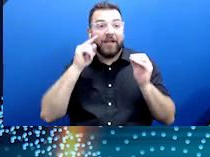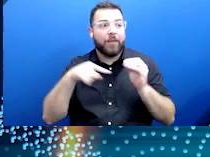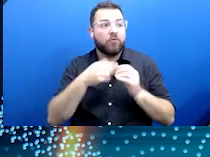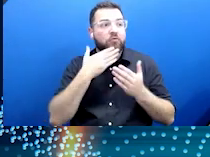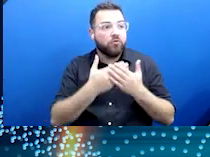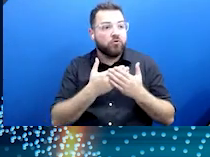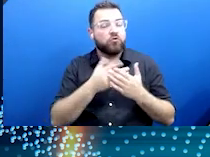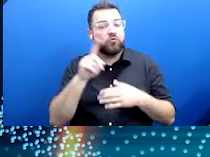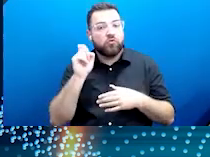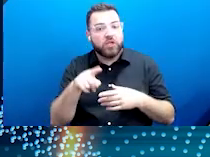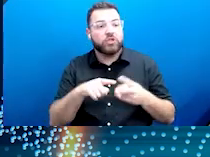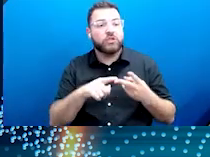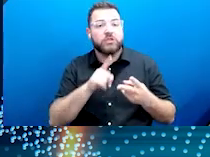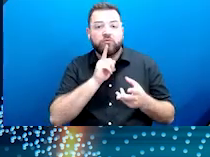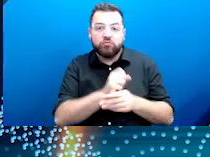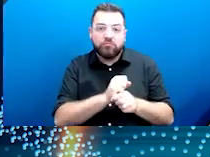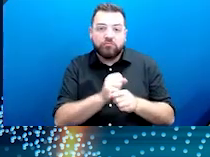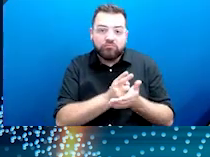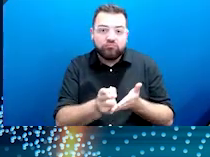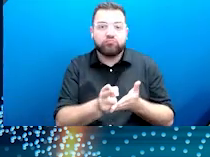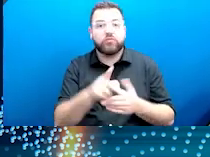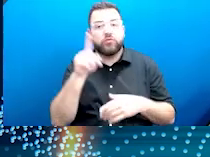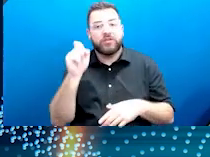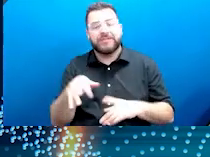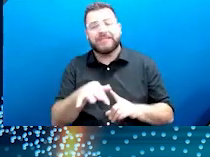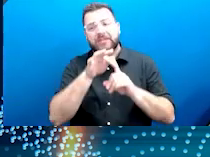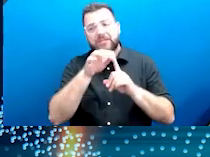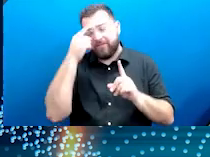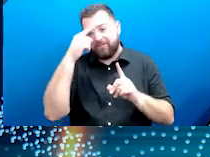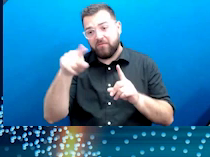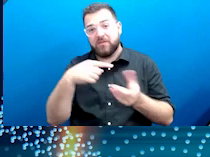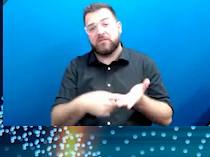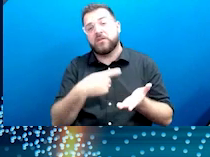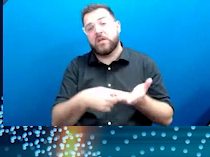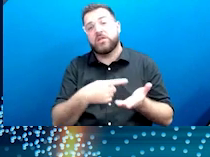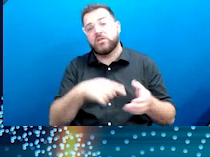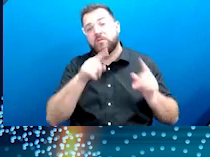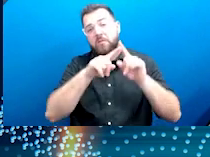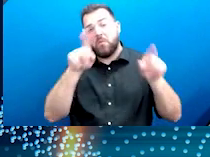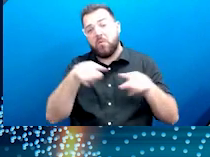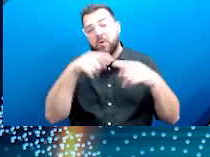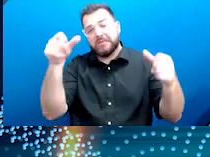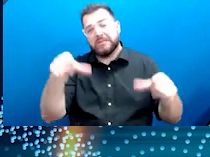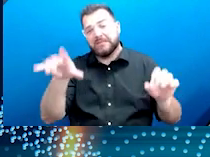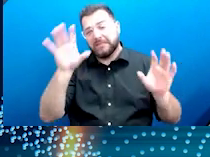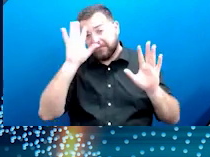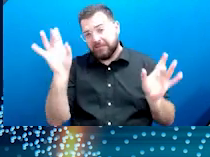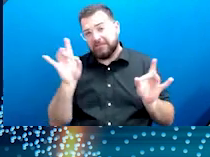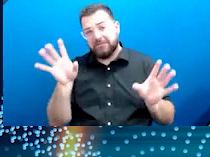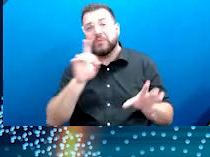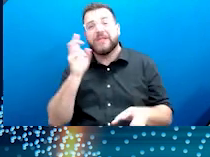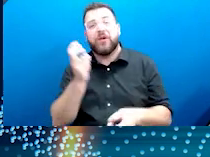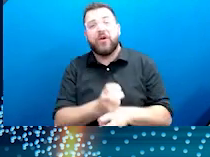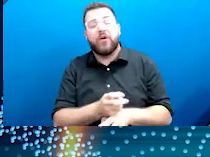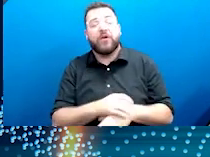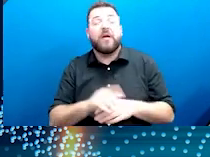good authentic questions that, especially for discussion boards. Oh man, those are really, really hard. But any kind